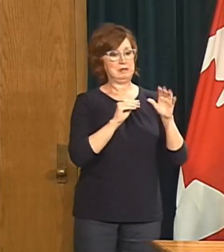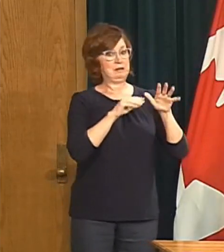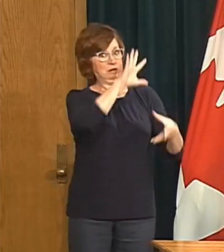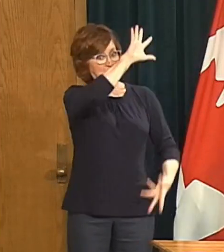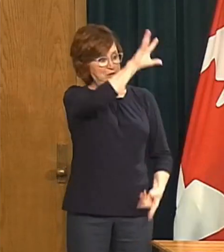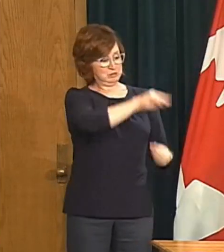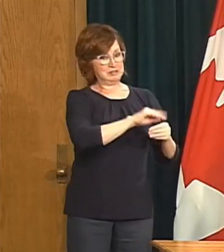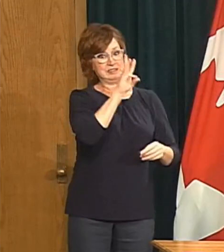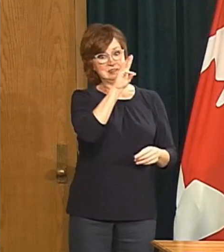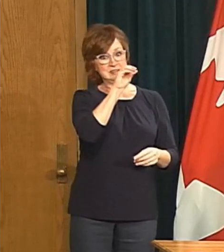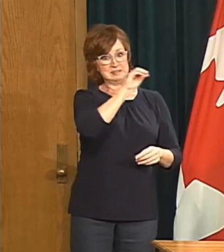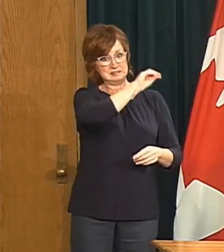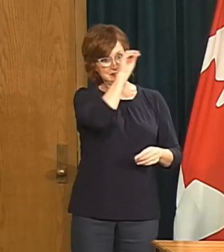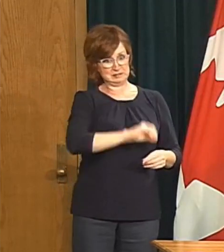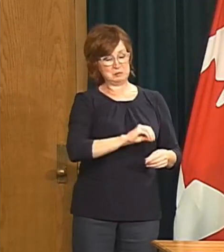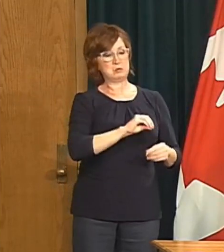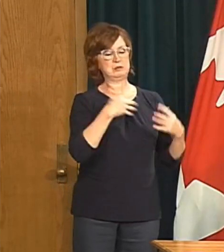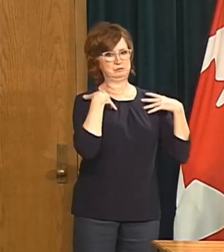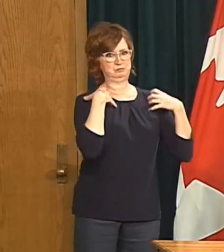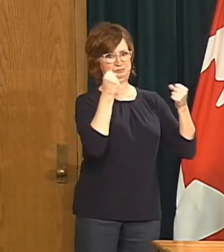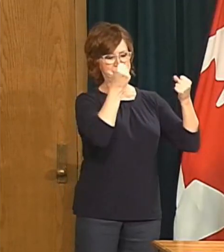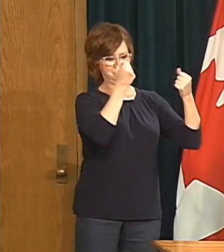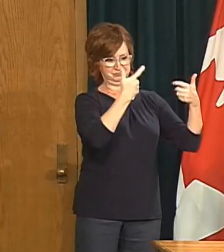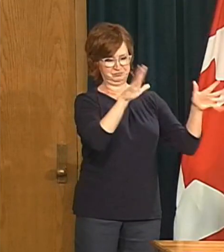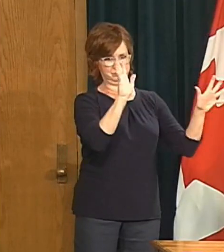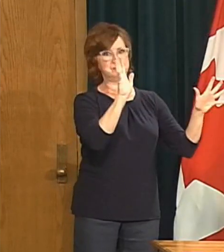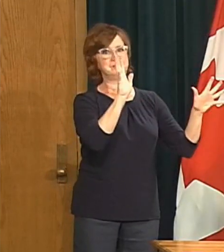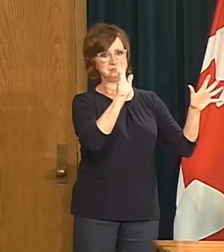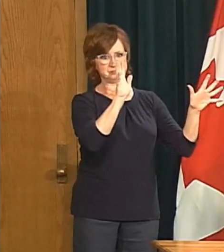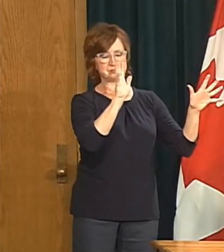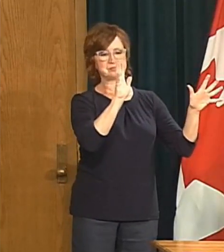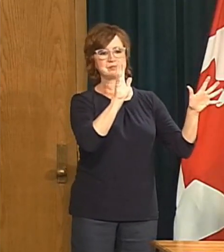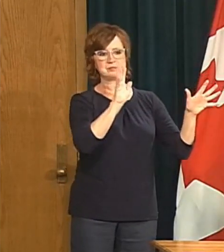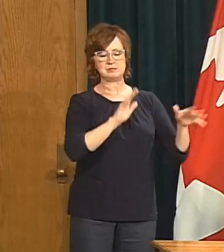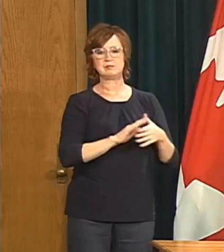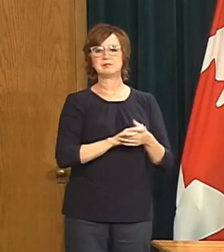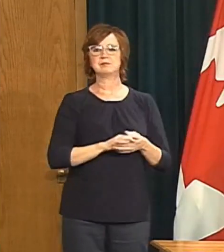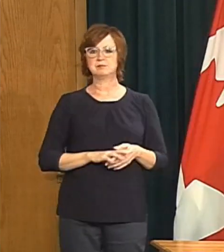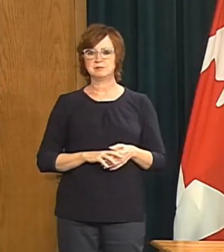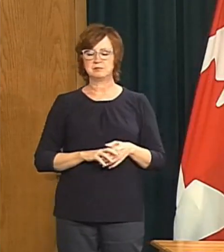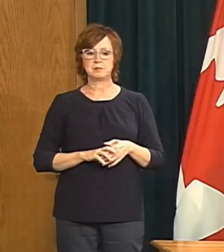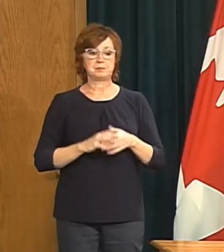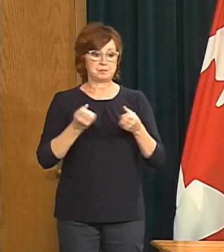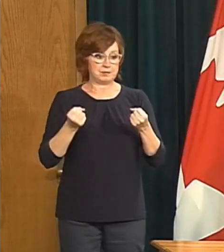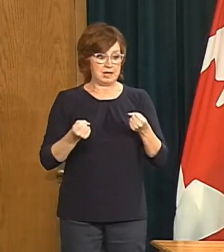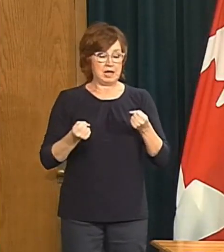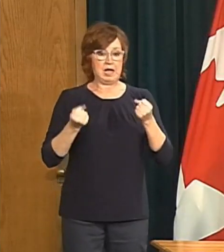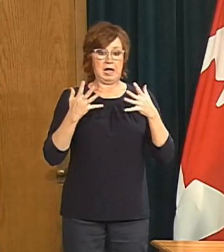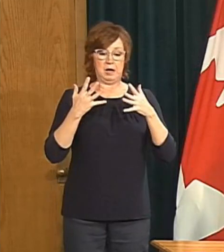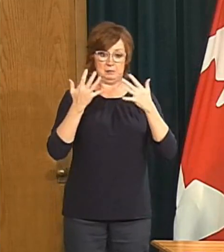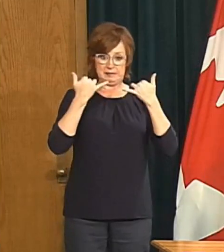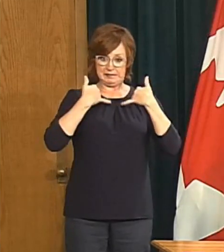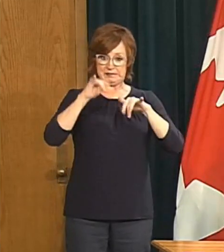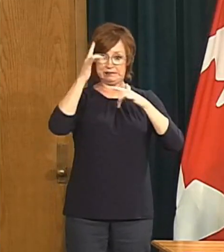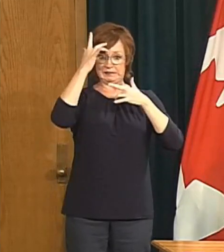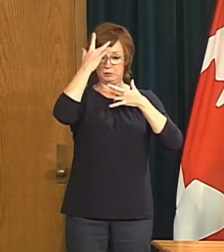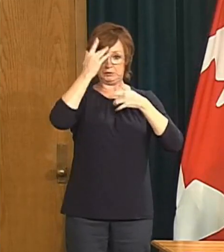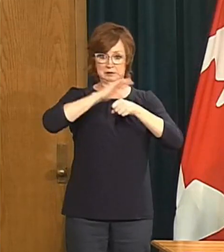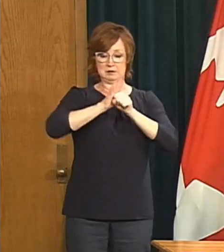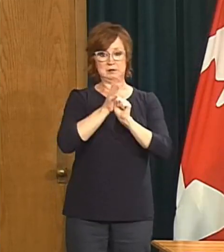COVID-19 in Saskatchewan have now fully recovered. It also means that the number of active cases in Saskatchewan is